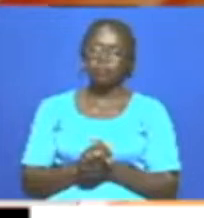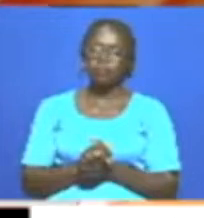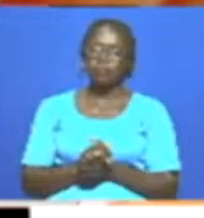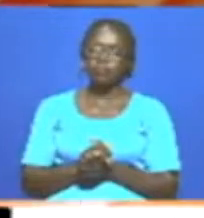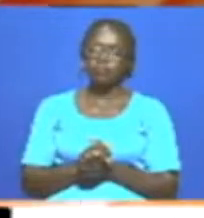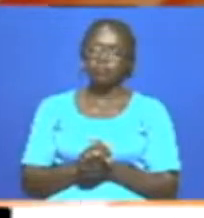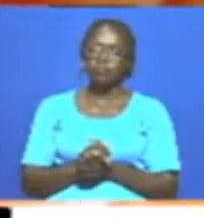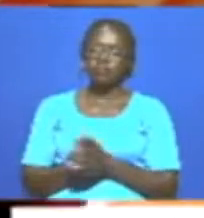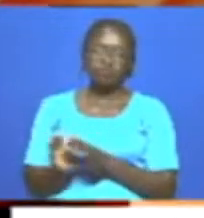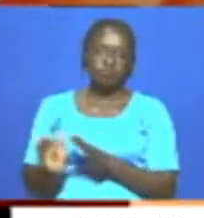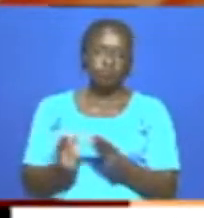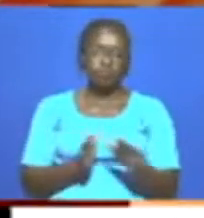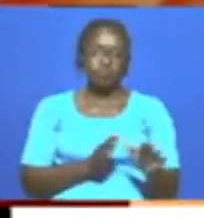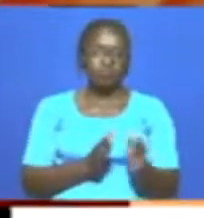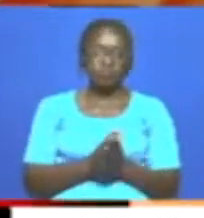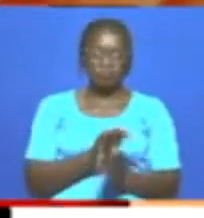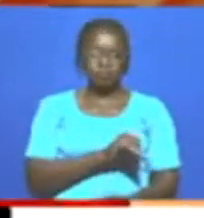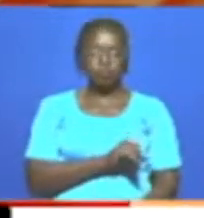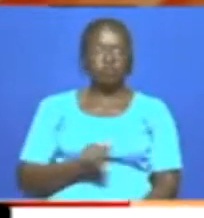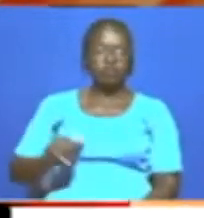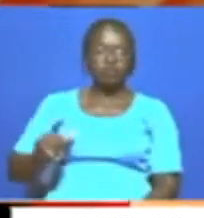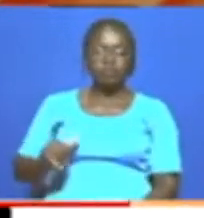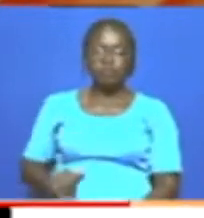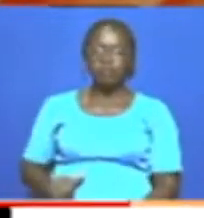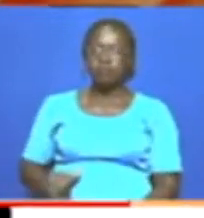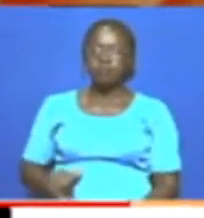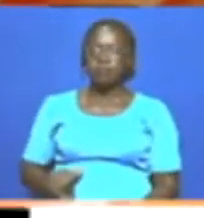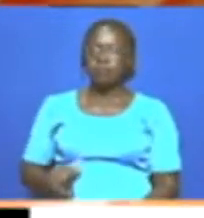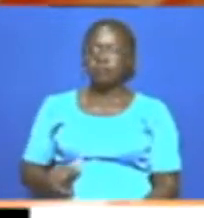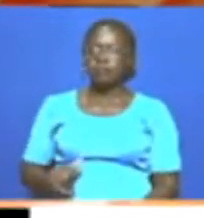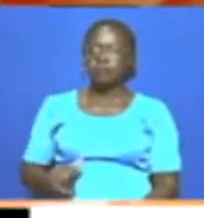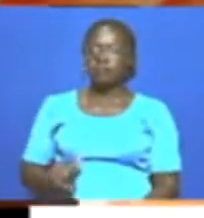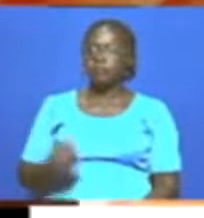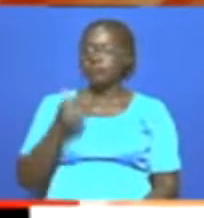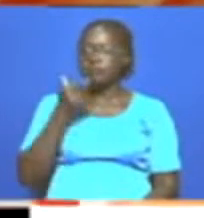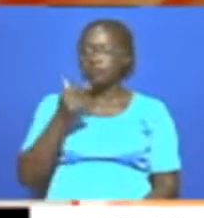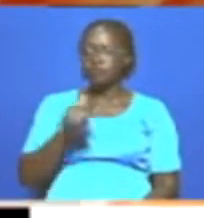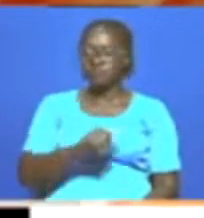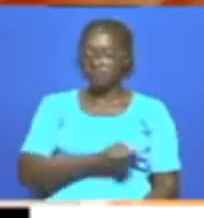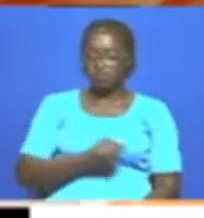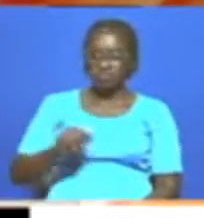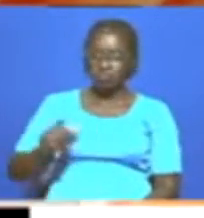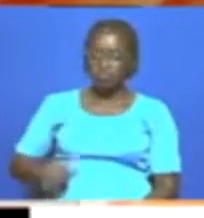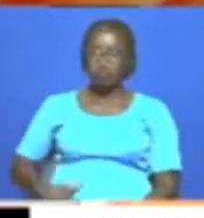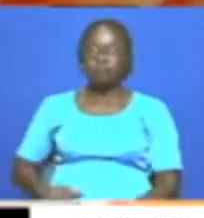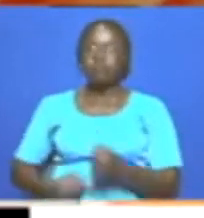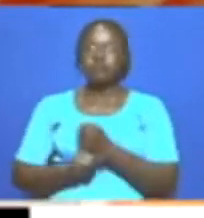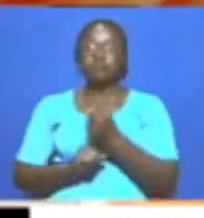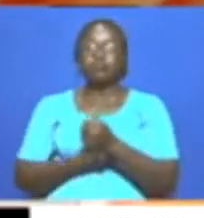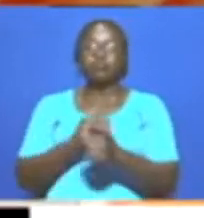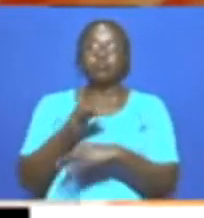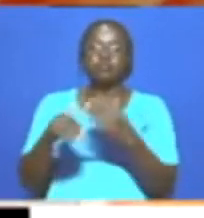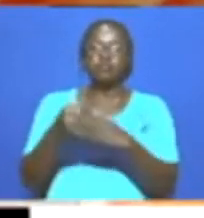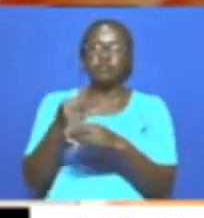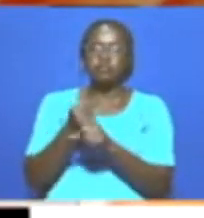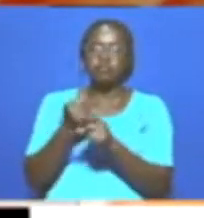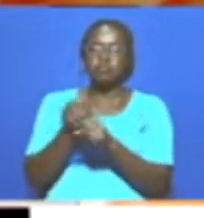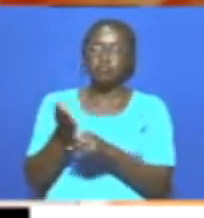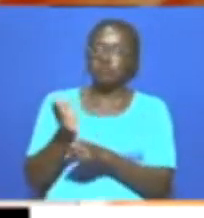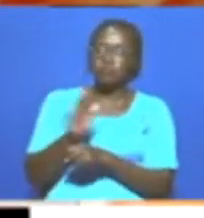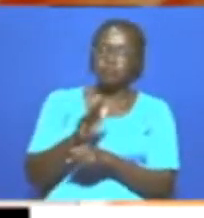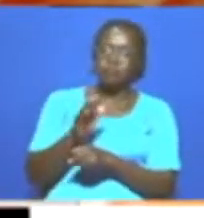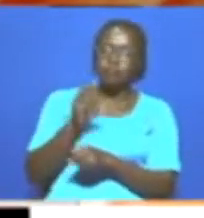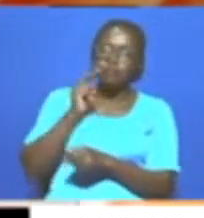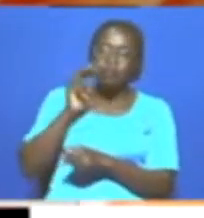Across the borders, Chinese Premier Li Keqiang has said China supports all efforts to resolve the Ukraine crisis